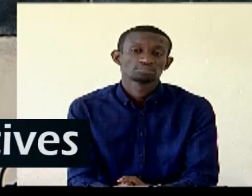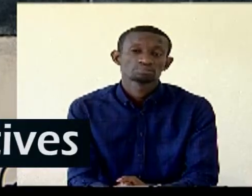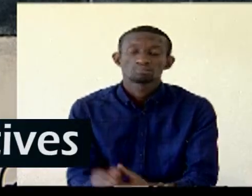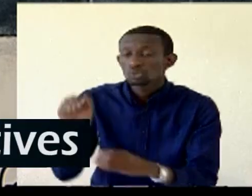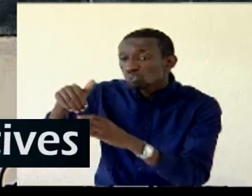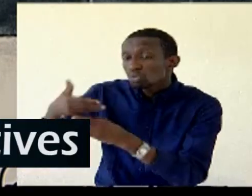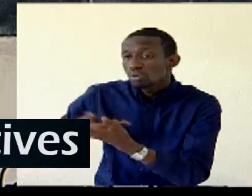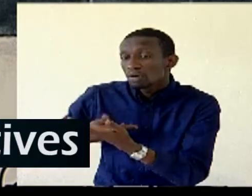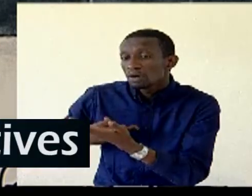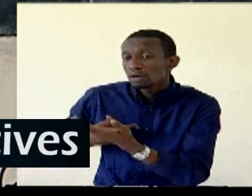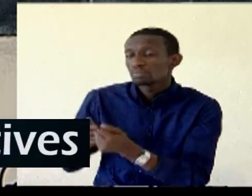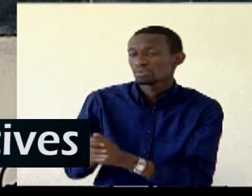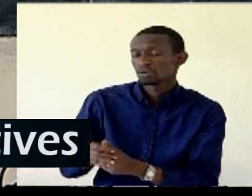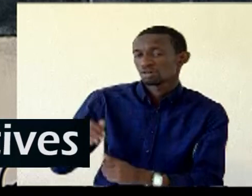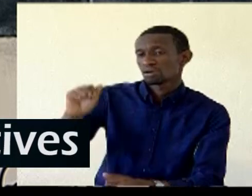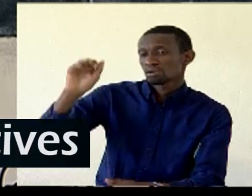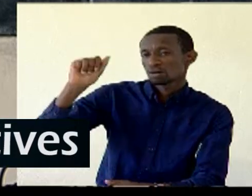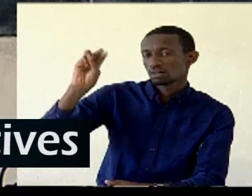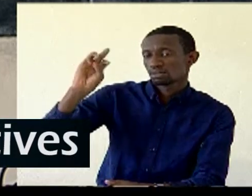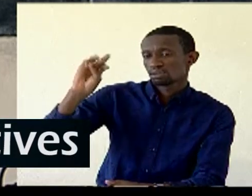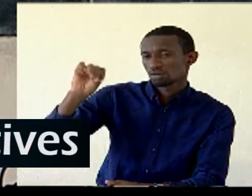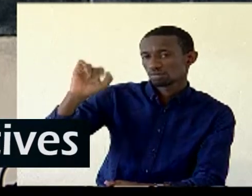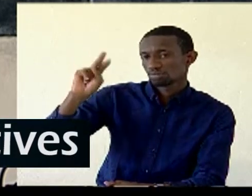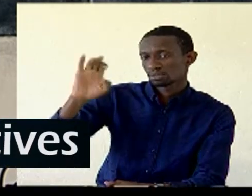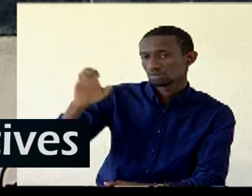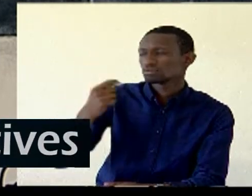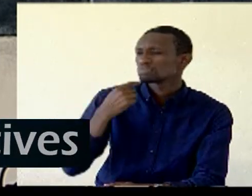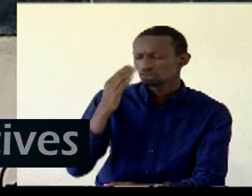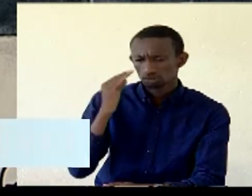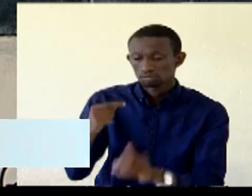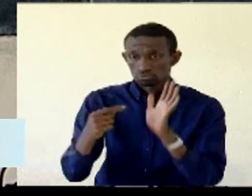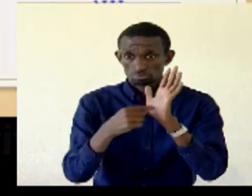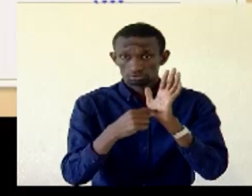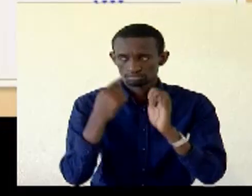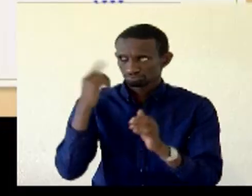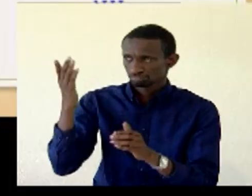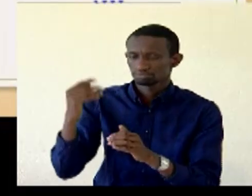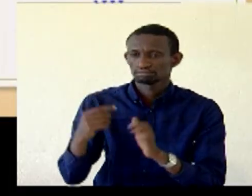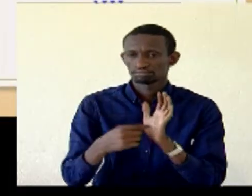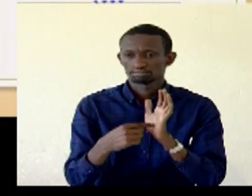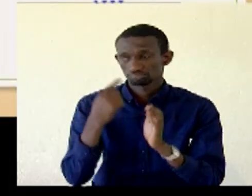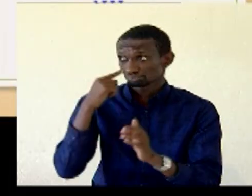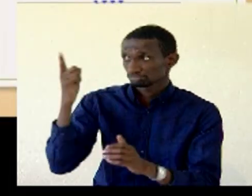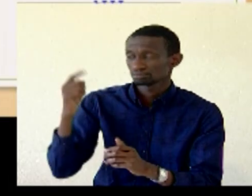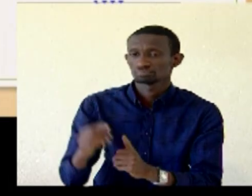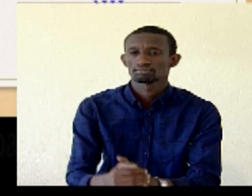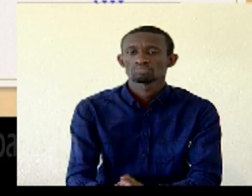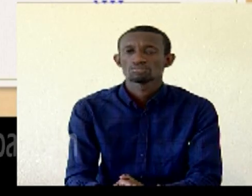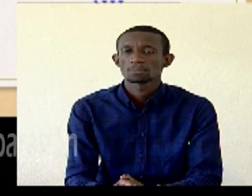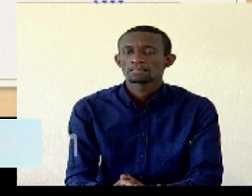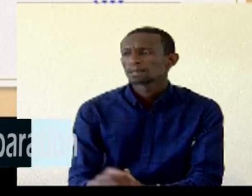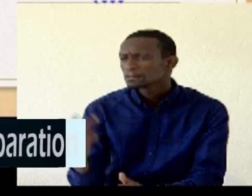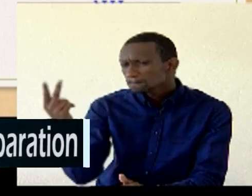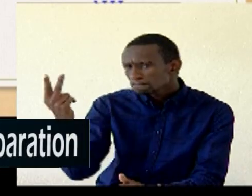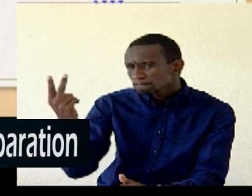the amine, so you have to consider, for example here, look at these two, the two compounds. These two compounds,